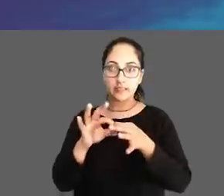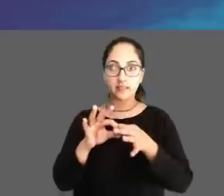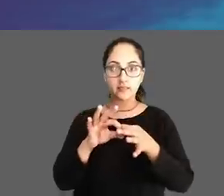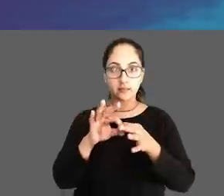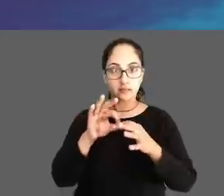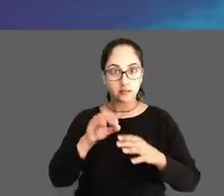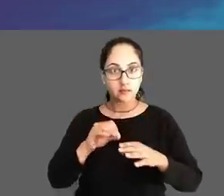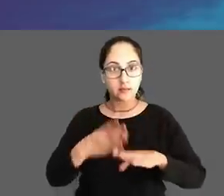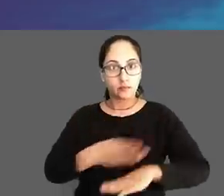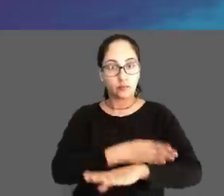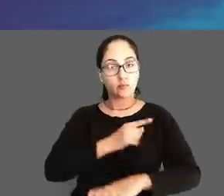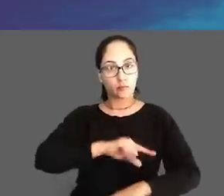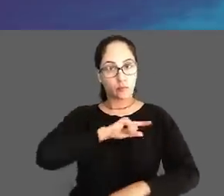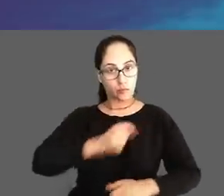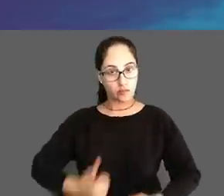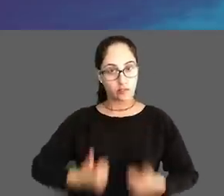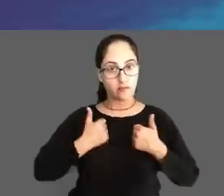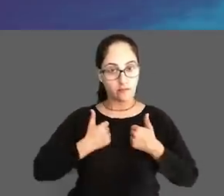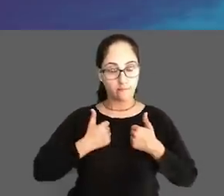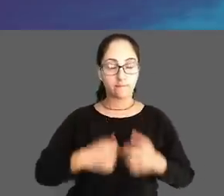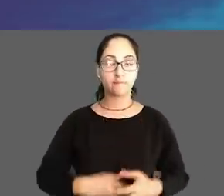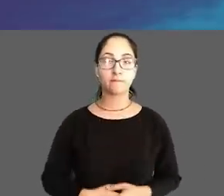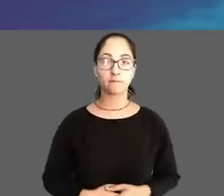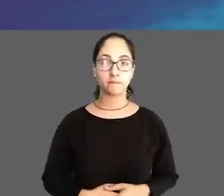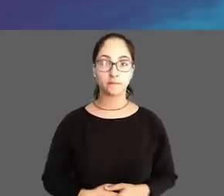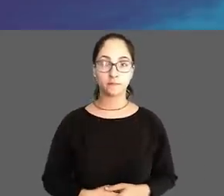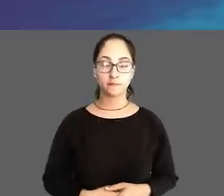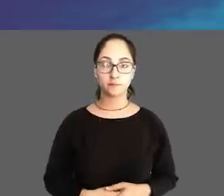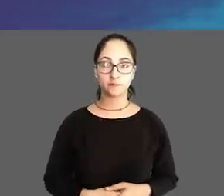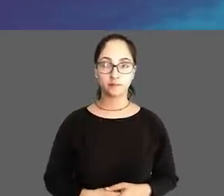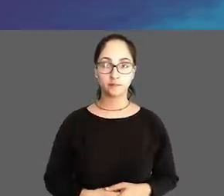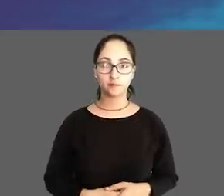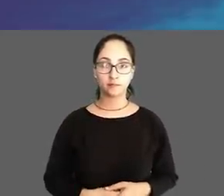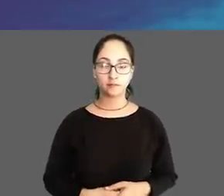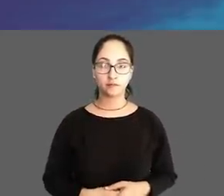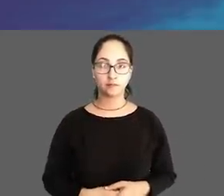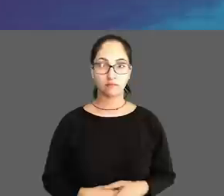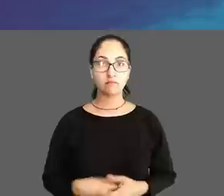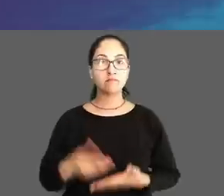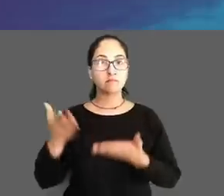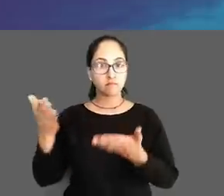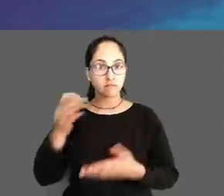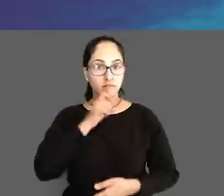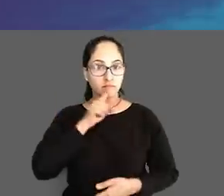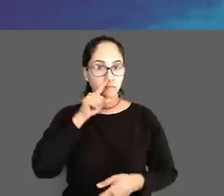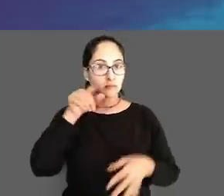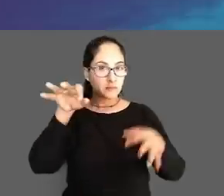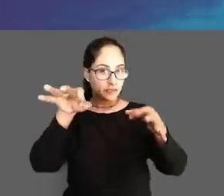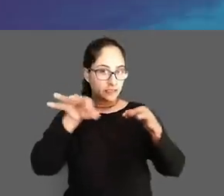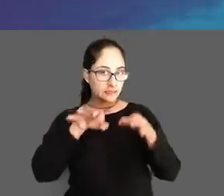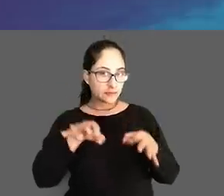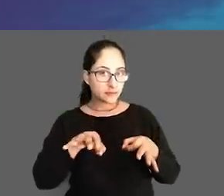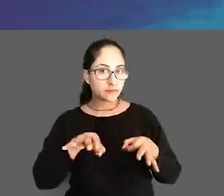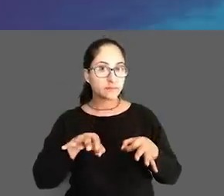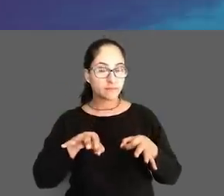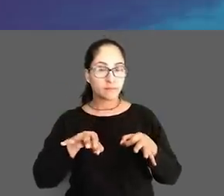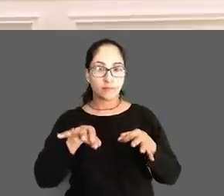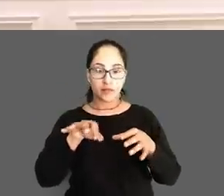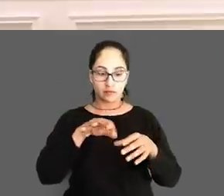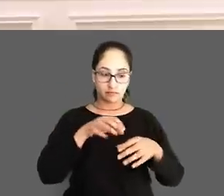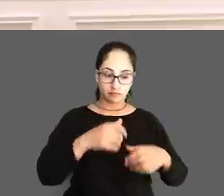sense. It does cause some confusion when looking at it from a perspective or from a